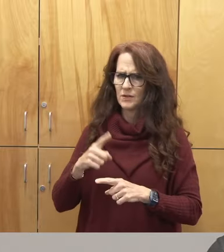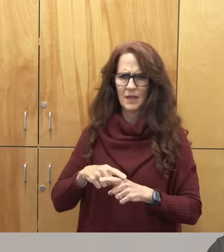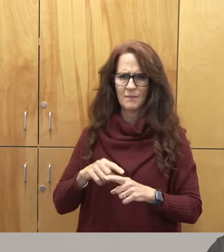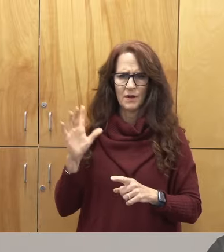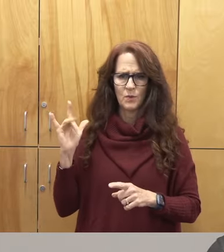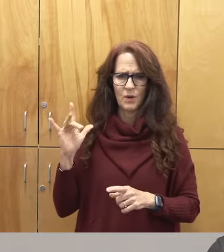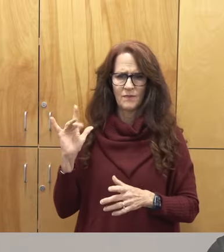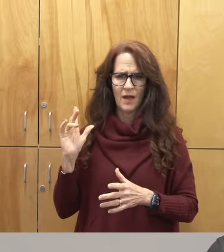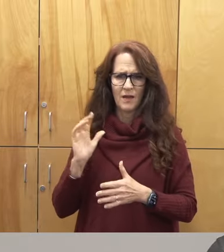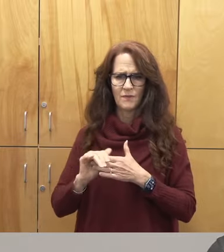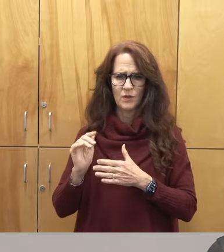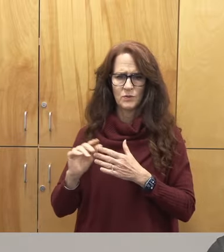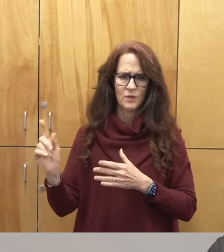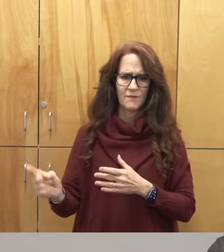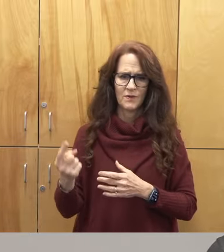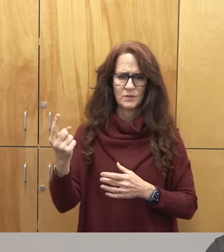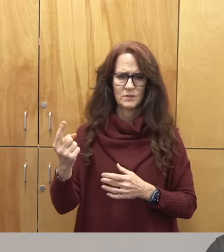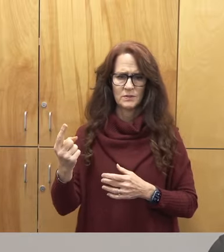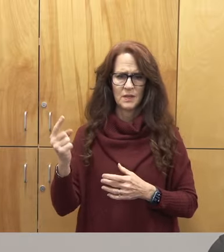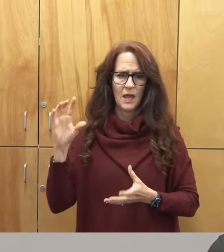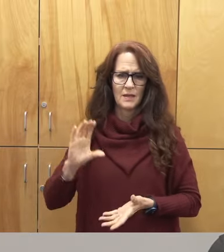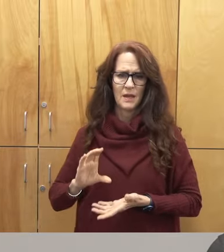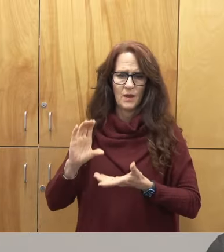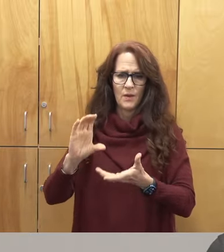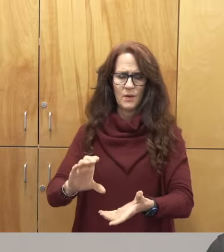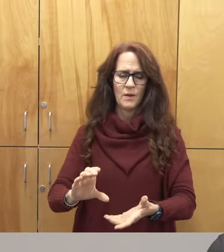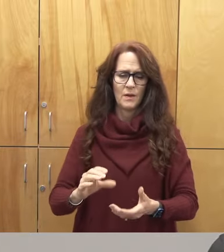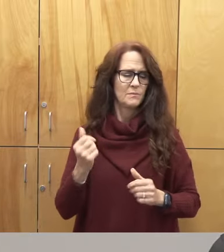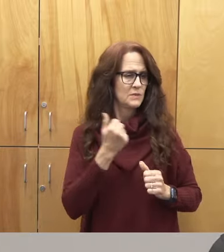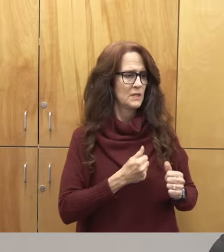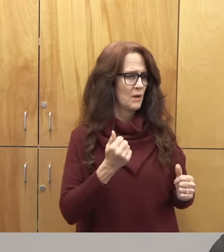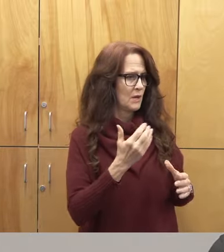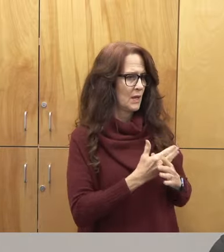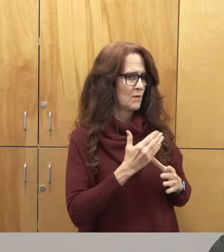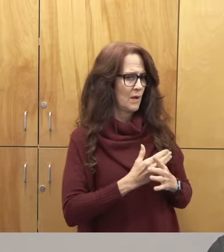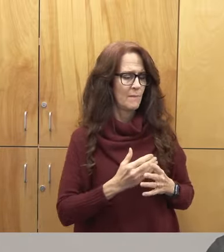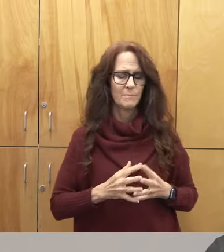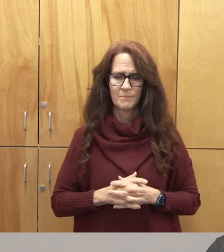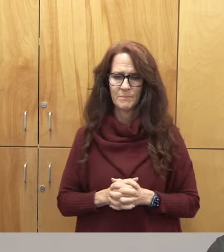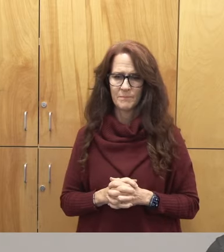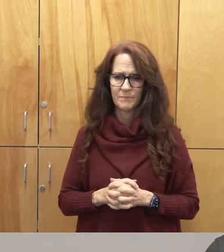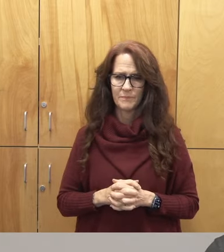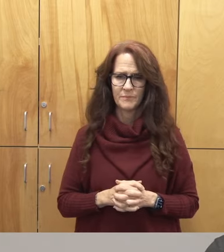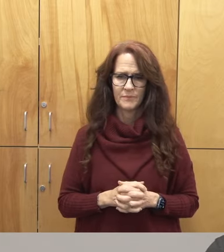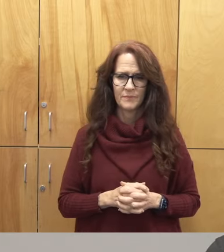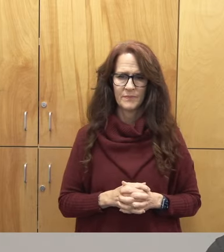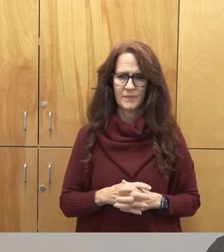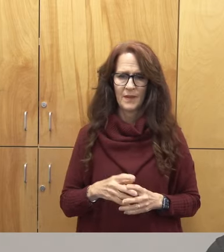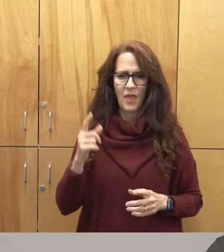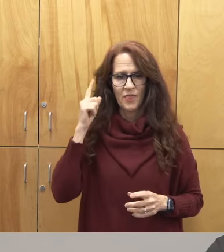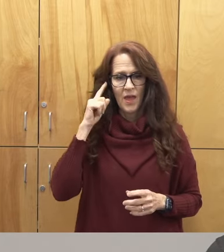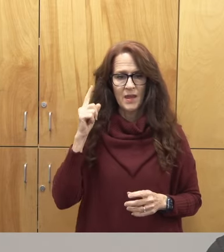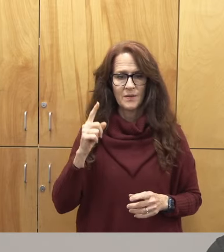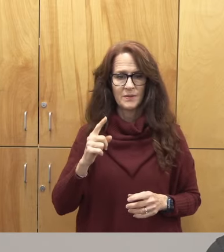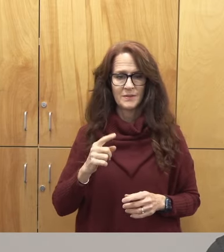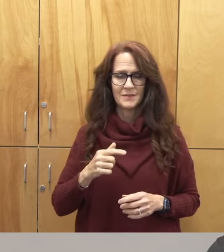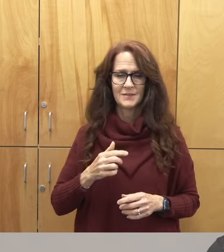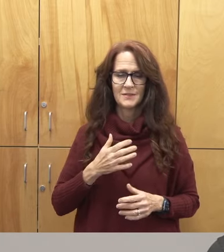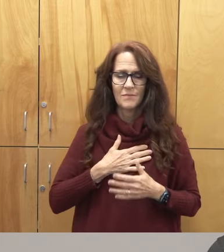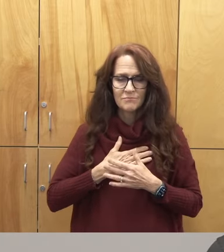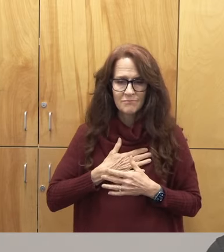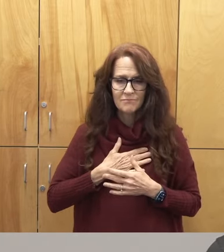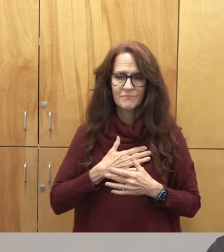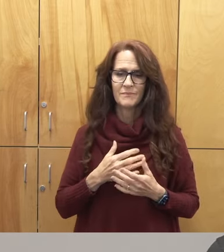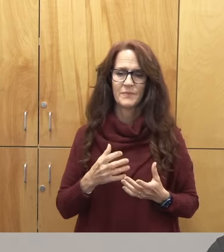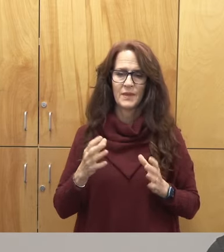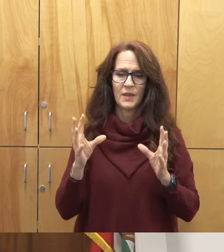now. What was that amount? I'm sorry to interrupt your report. No, it was so telling of this community